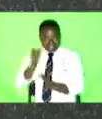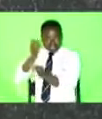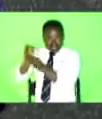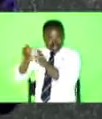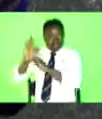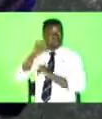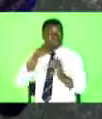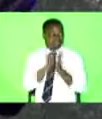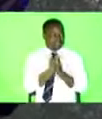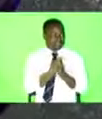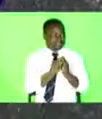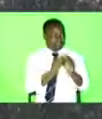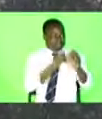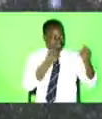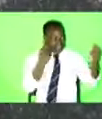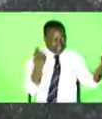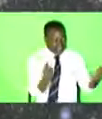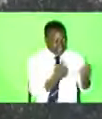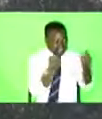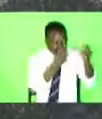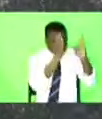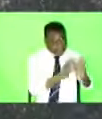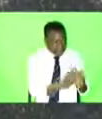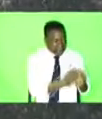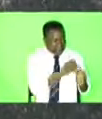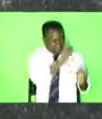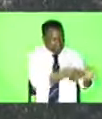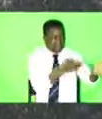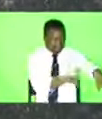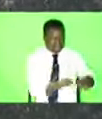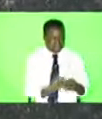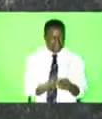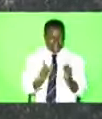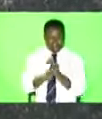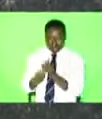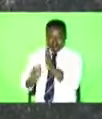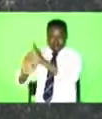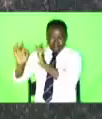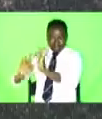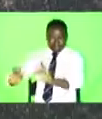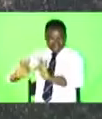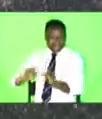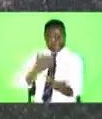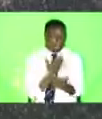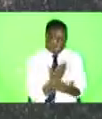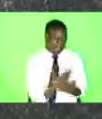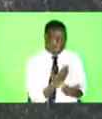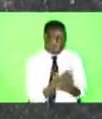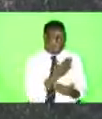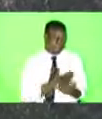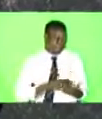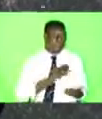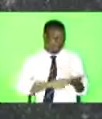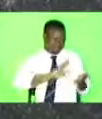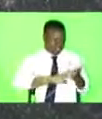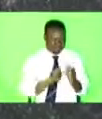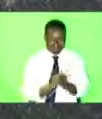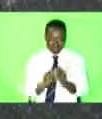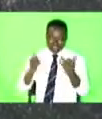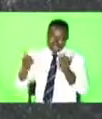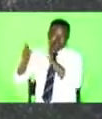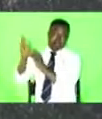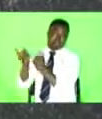And the mercy of God is pleading for the sinner. Now, so what does he do? In